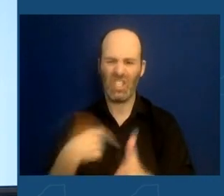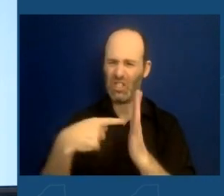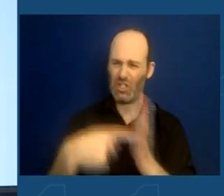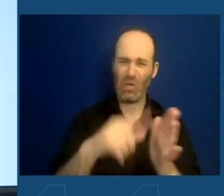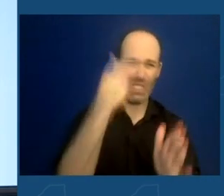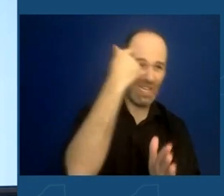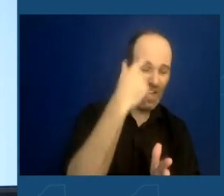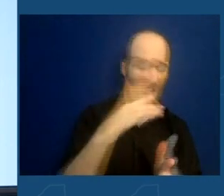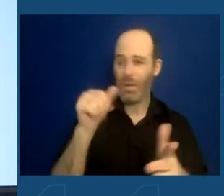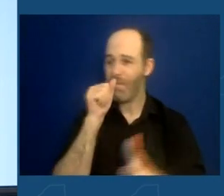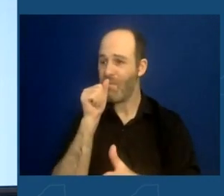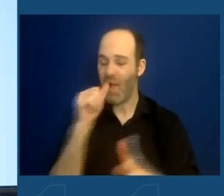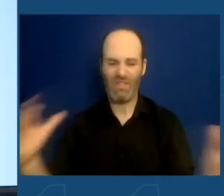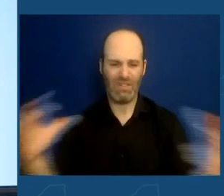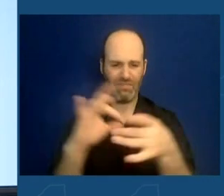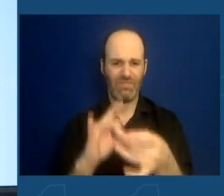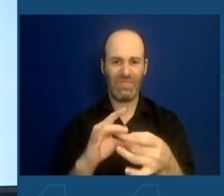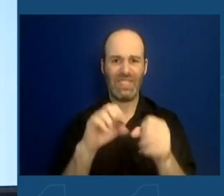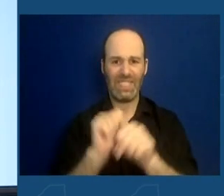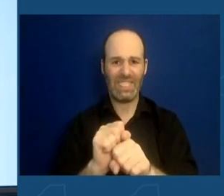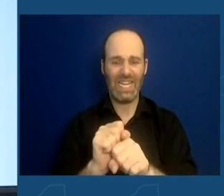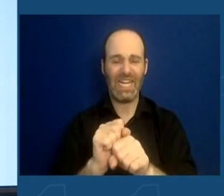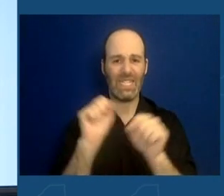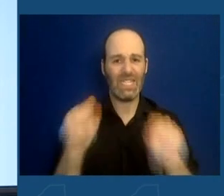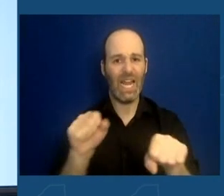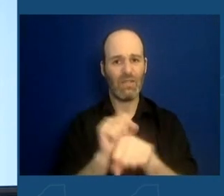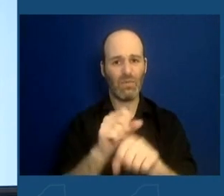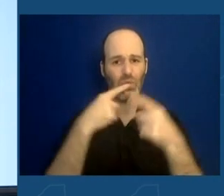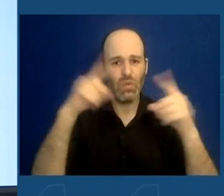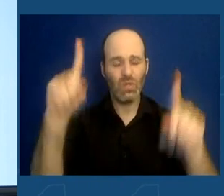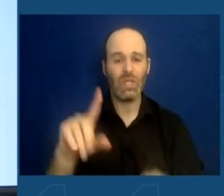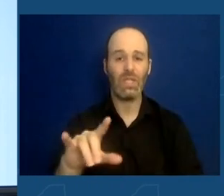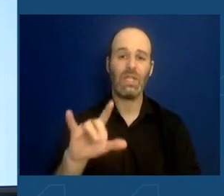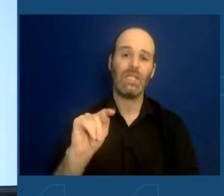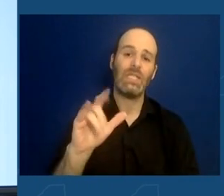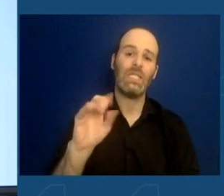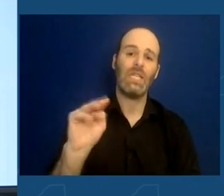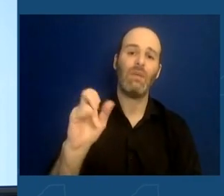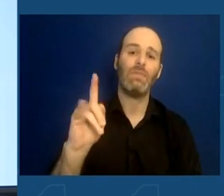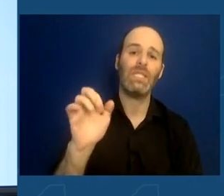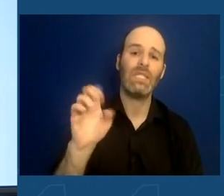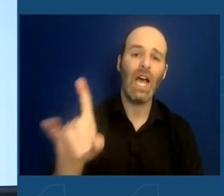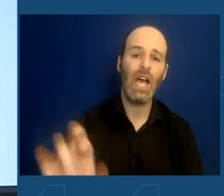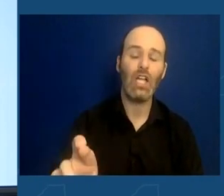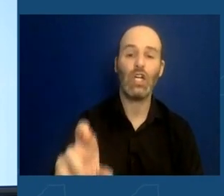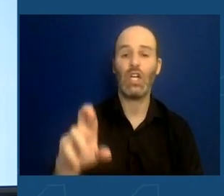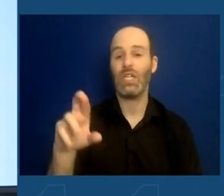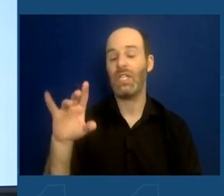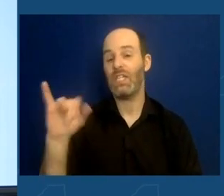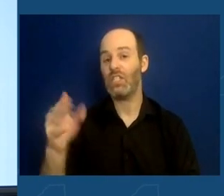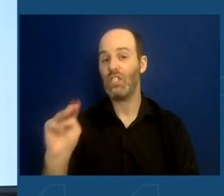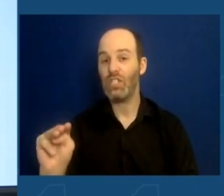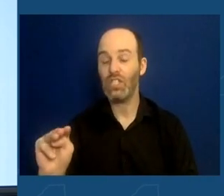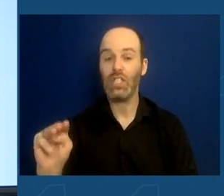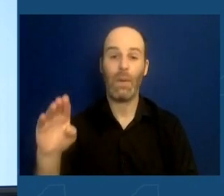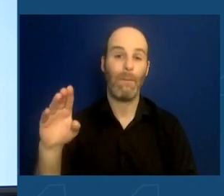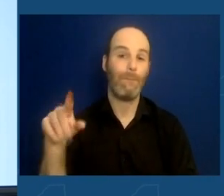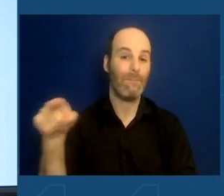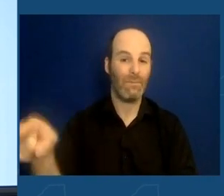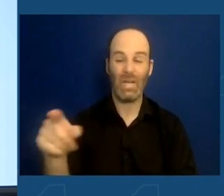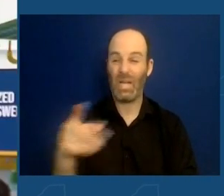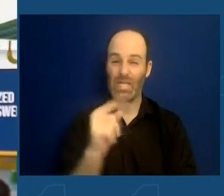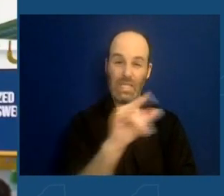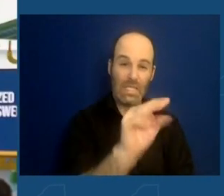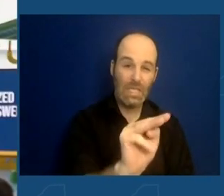work together. Tom Snyder, I hope you're here, and Jim Dowd from Pathfinder Bank. Couldn't have done it without Tom's. I'd like to give Tom in particular a round of